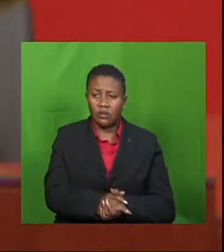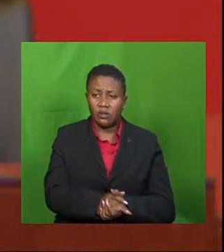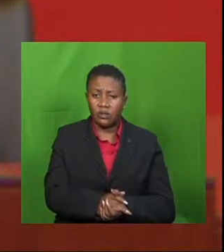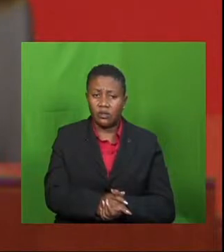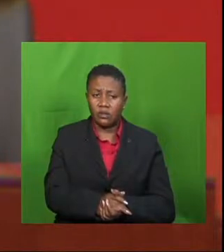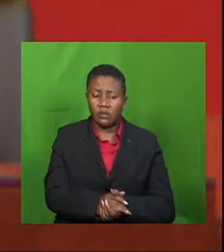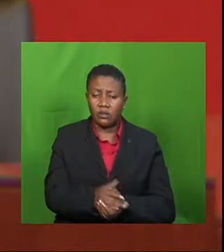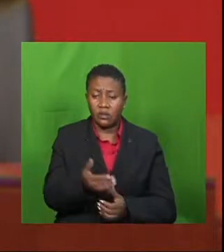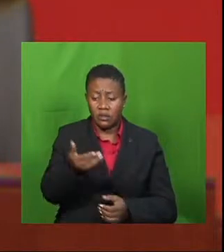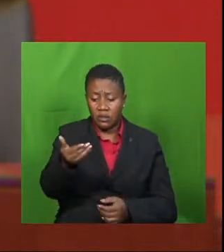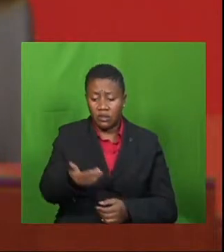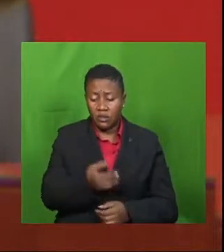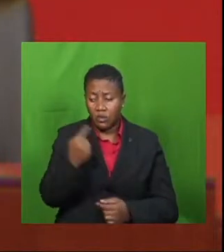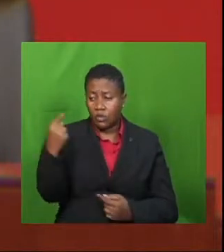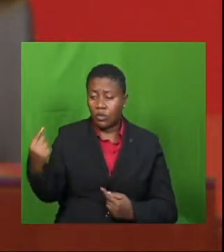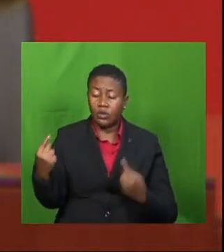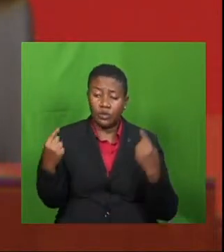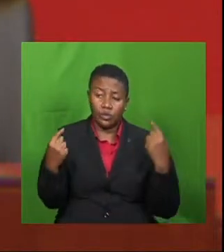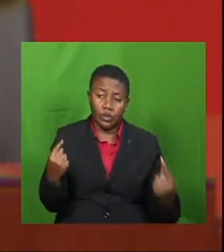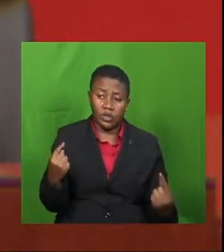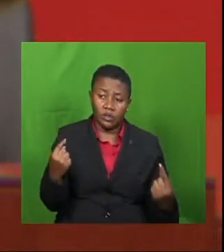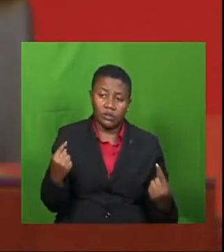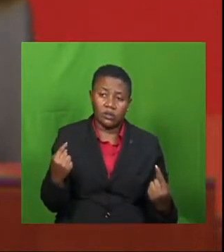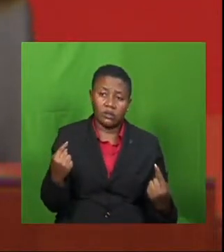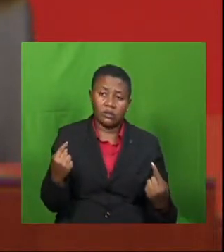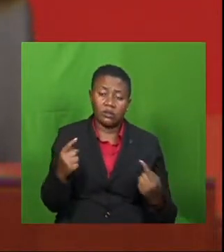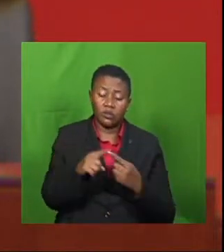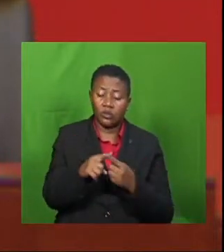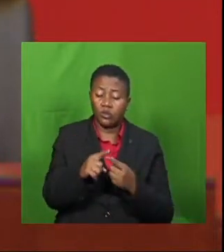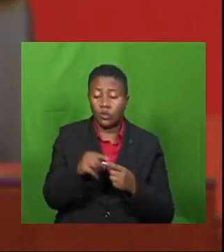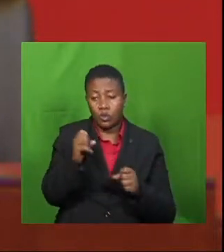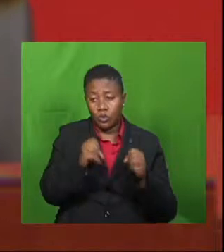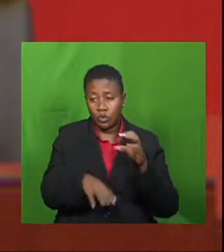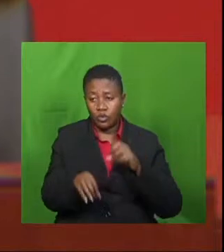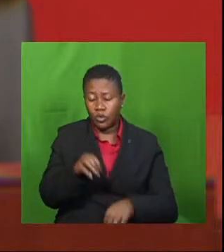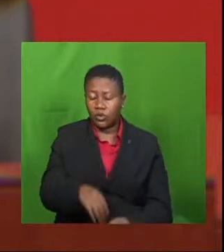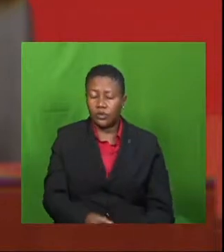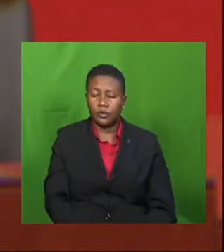one from each side to contribute to the motion.